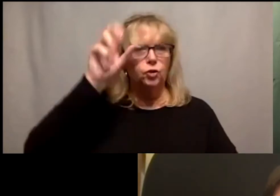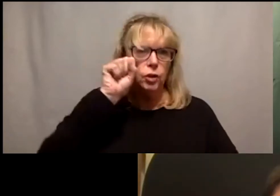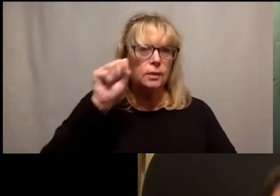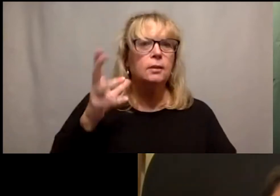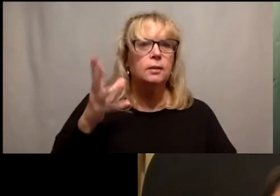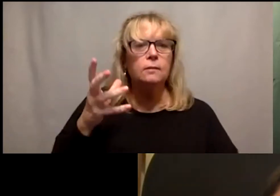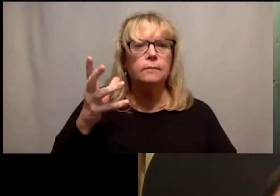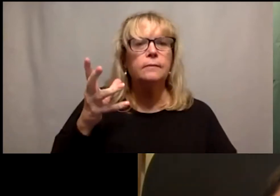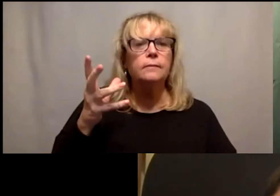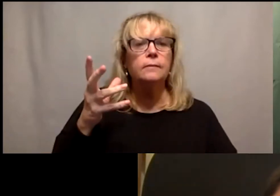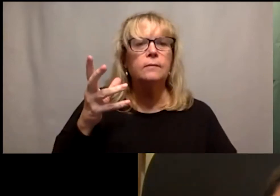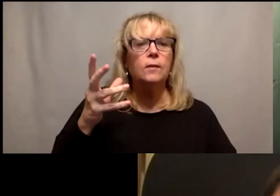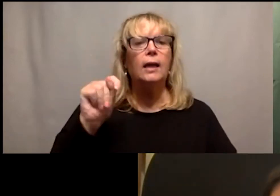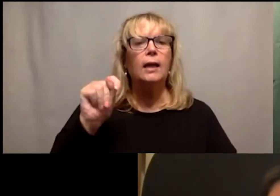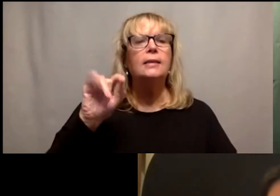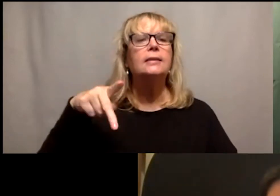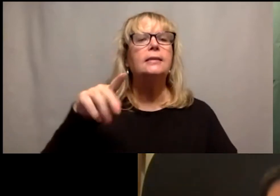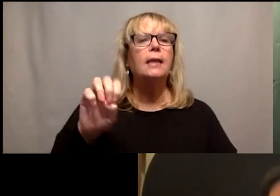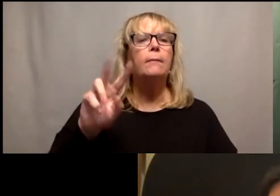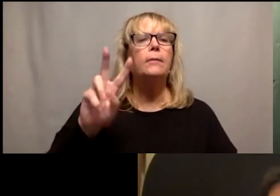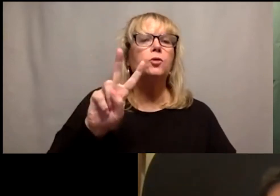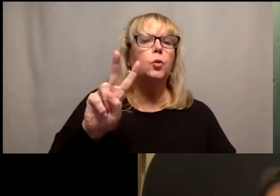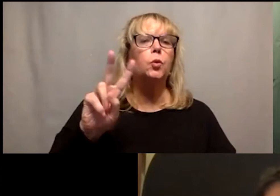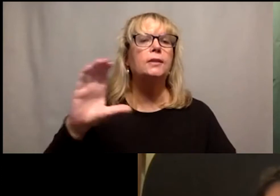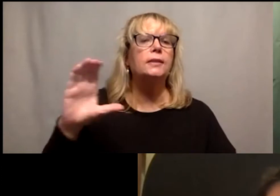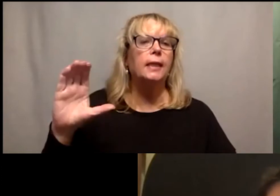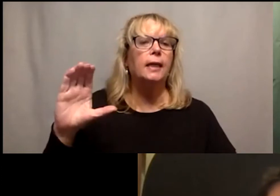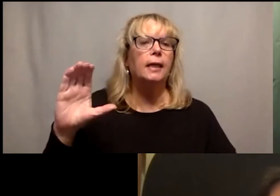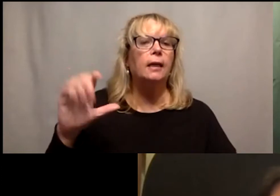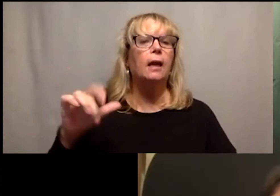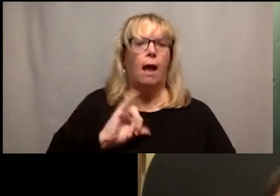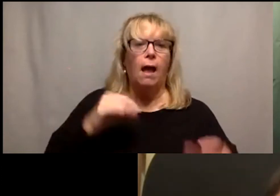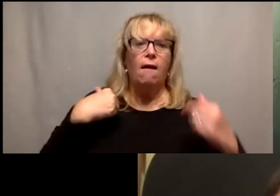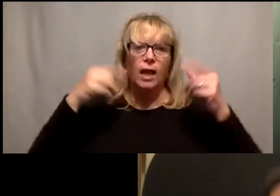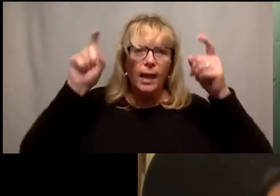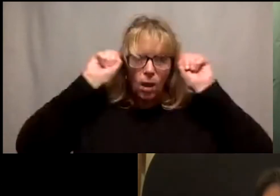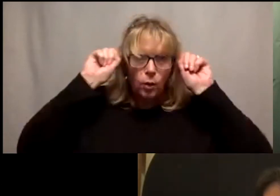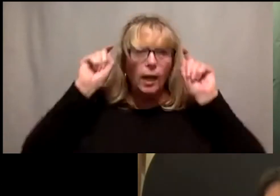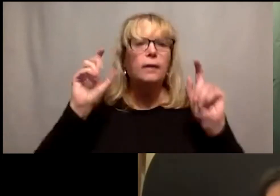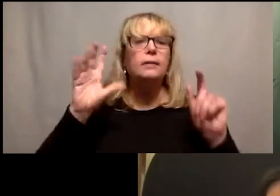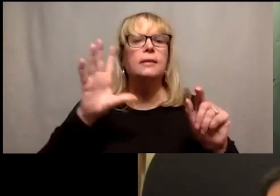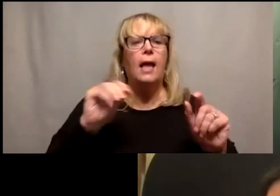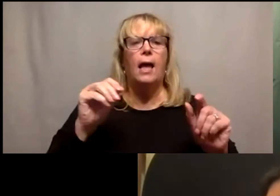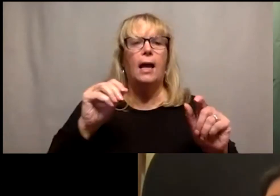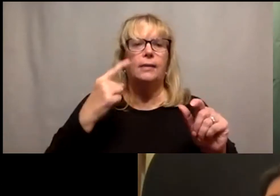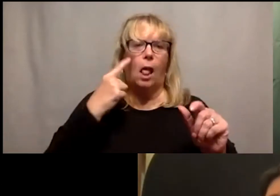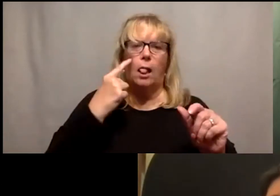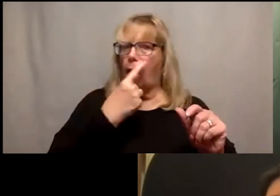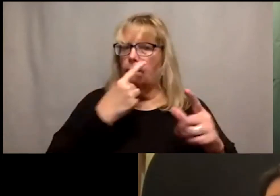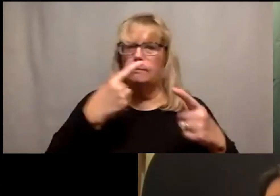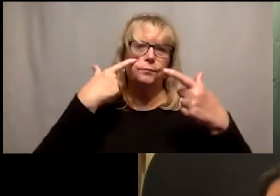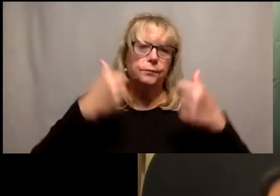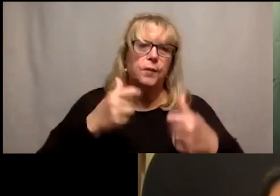Usher syndrome type 2C. I wear hearing aids and I'm low vision.